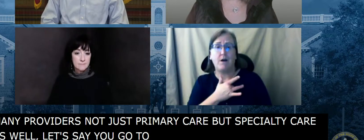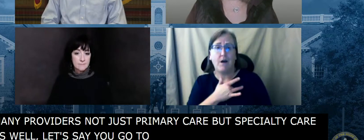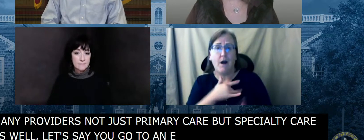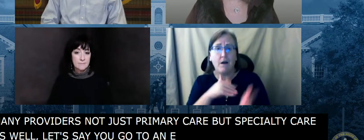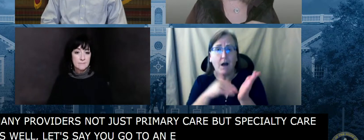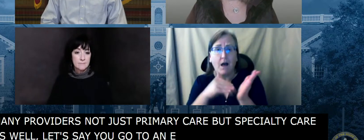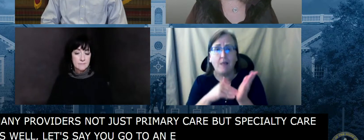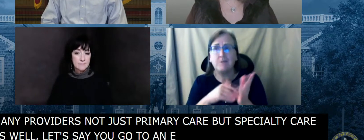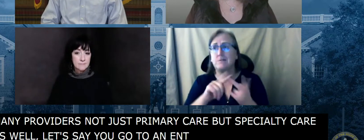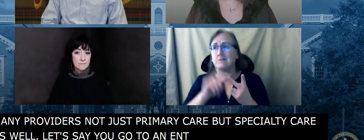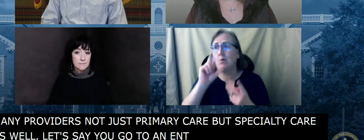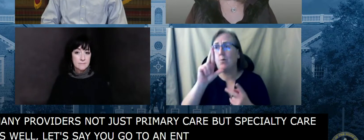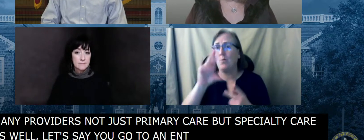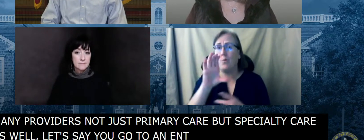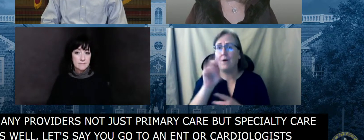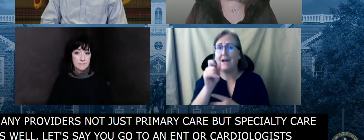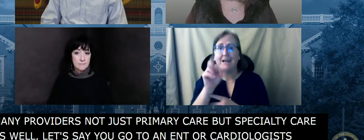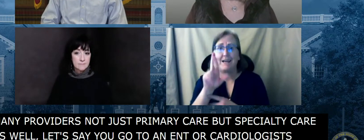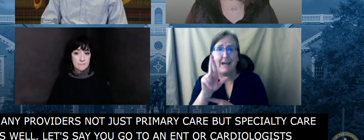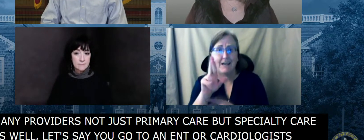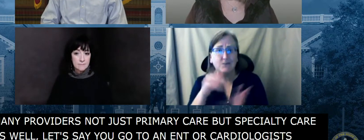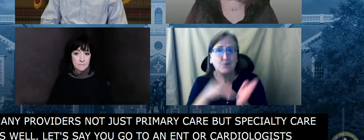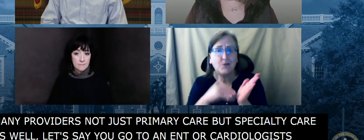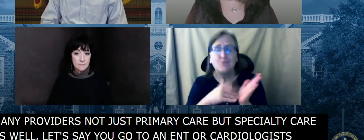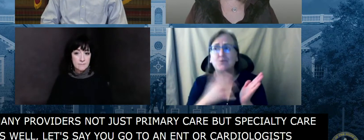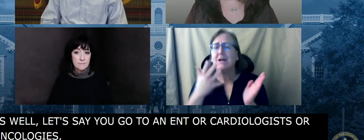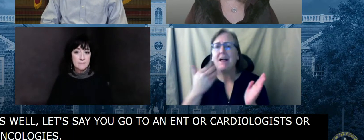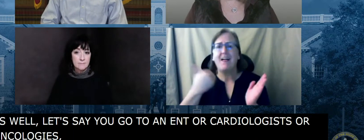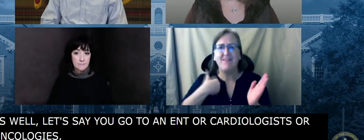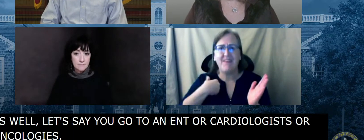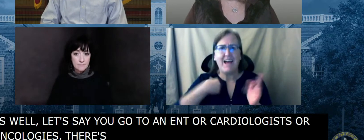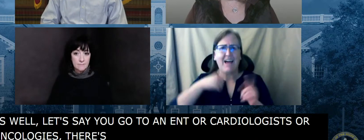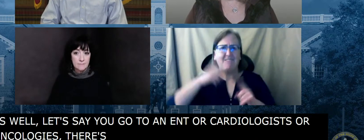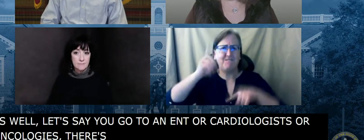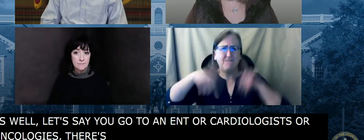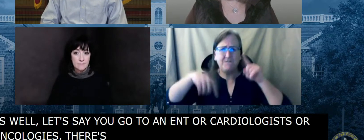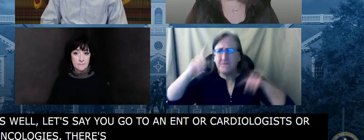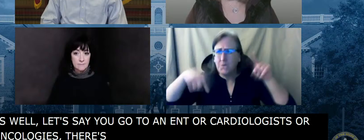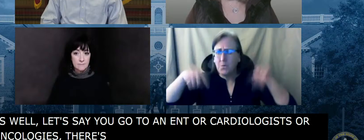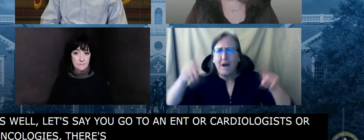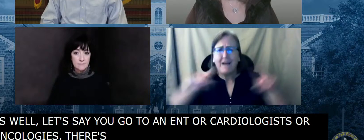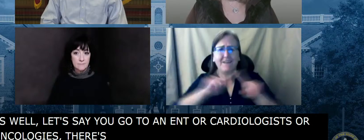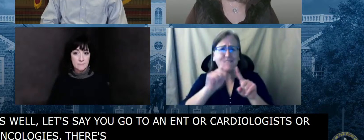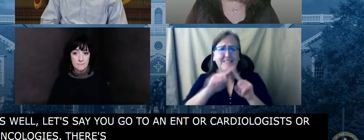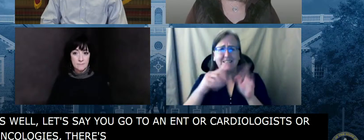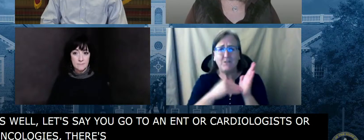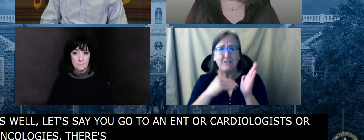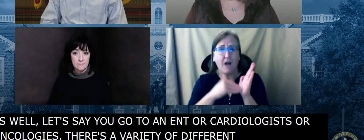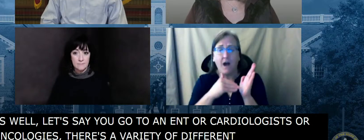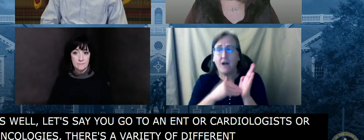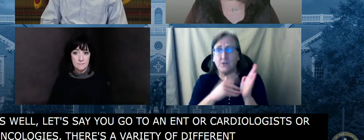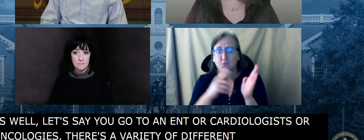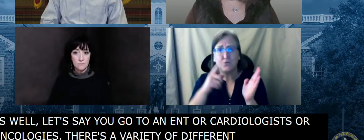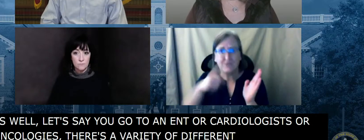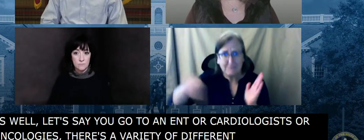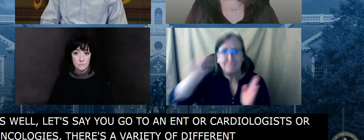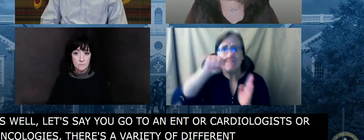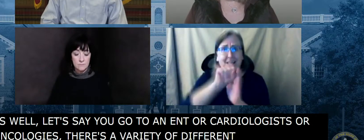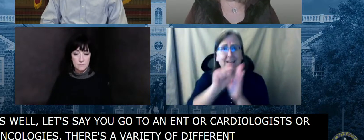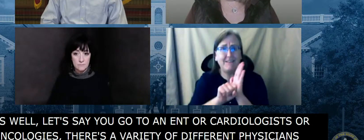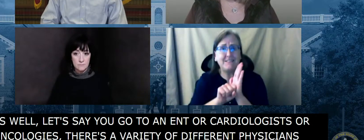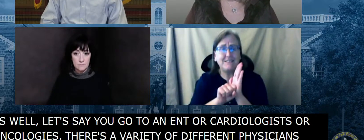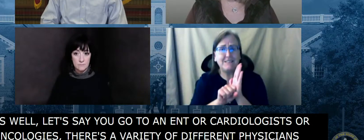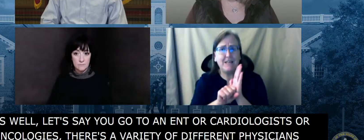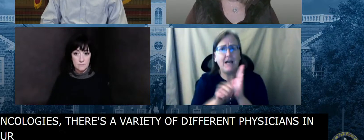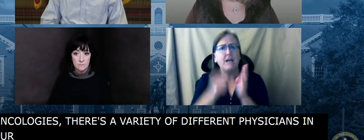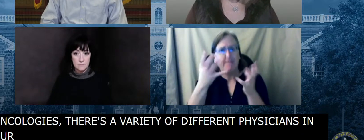an oncologist. There's a variety of different physicians in our state that want to be able